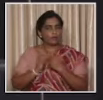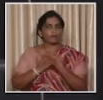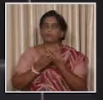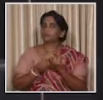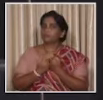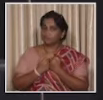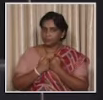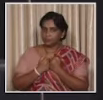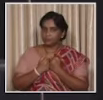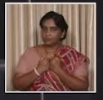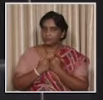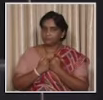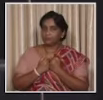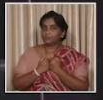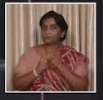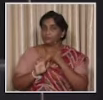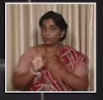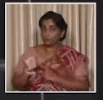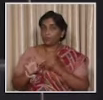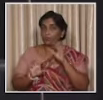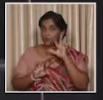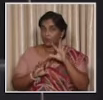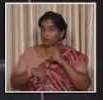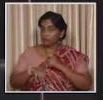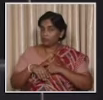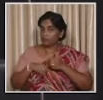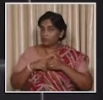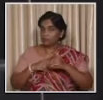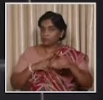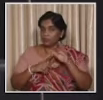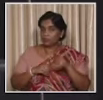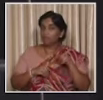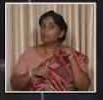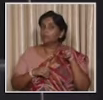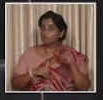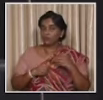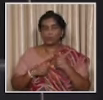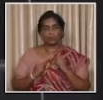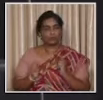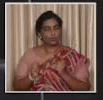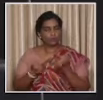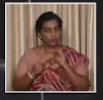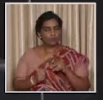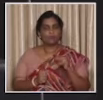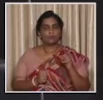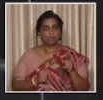Now within 5 years, they were attempting to cover almost